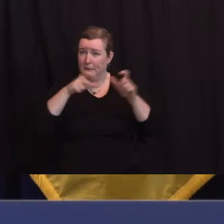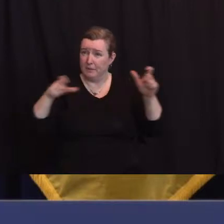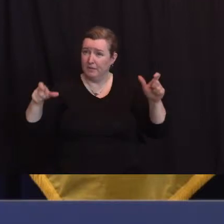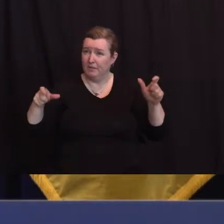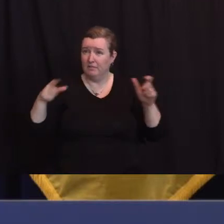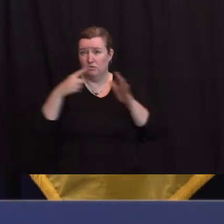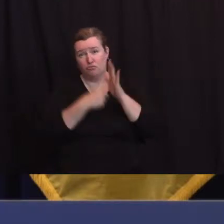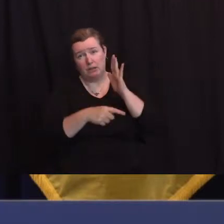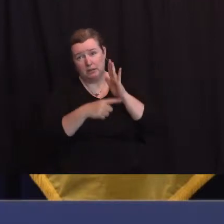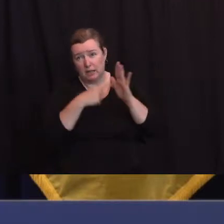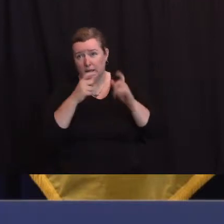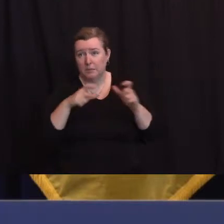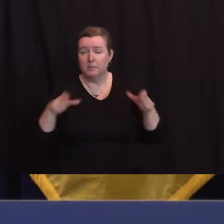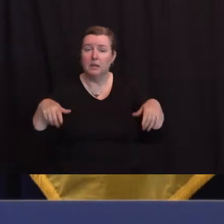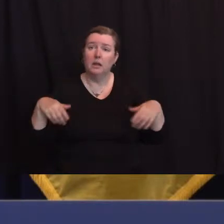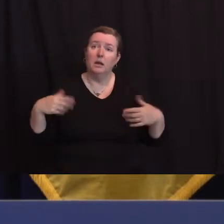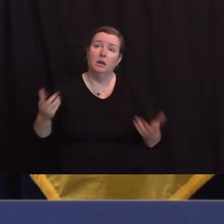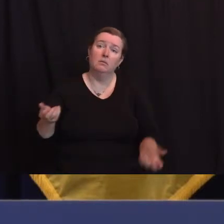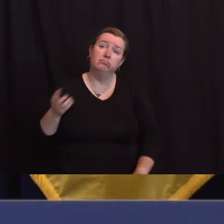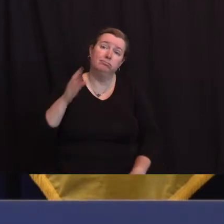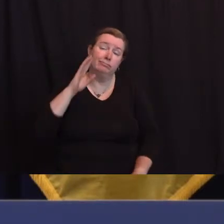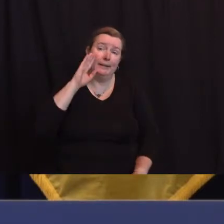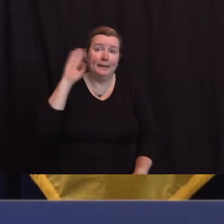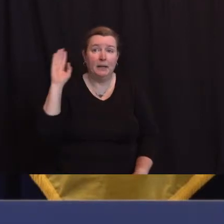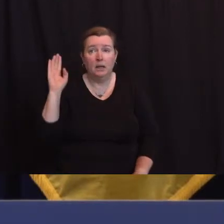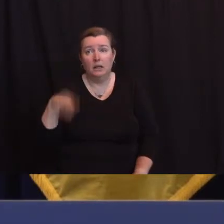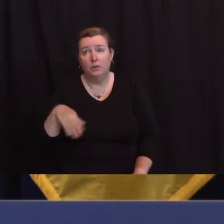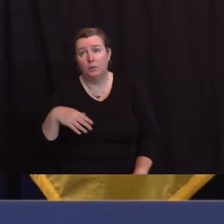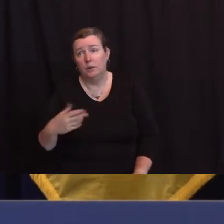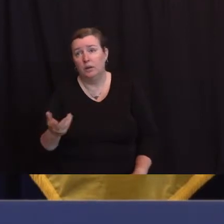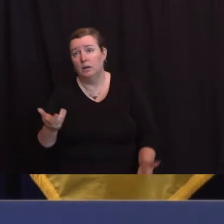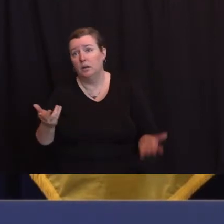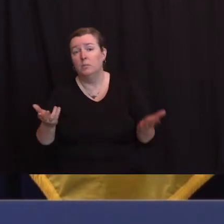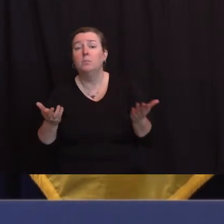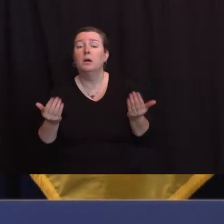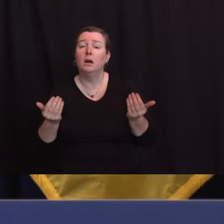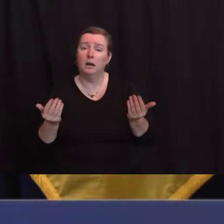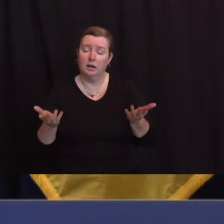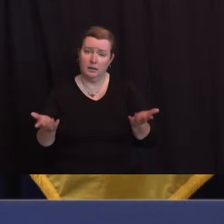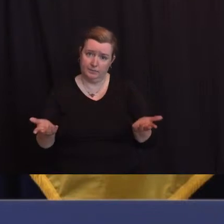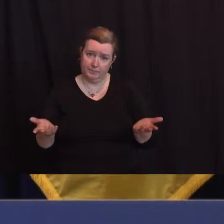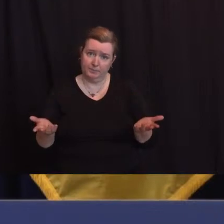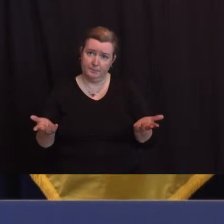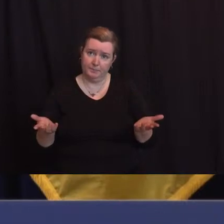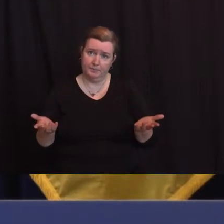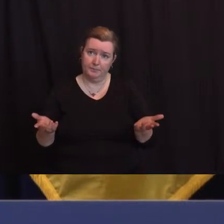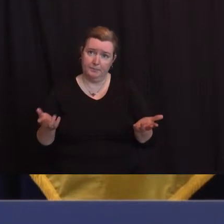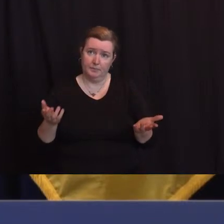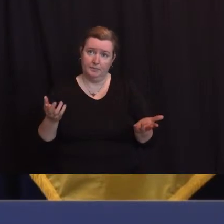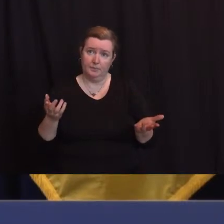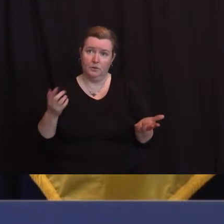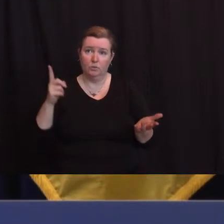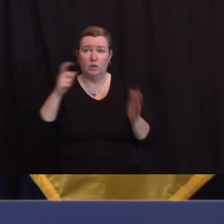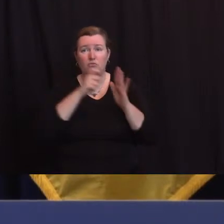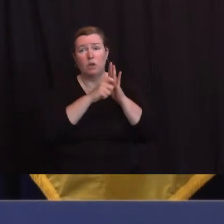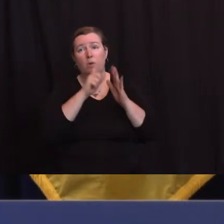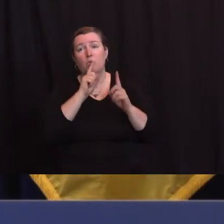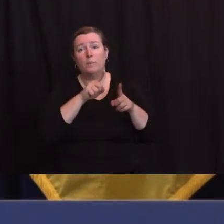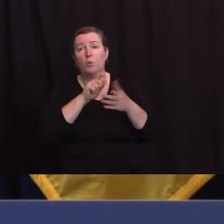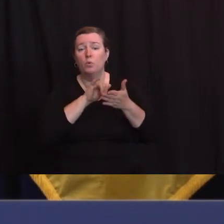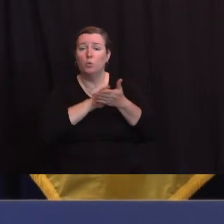at a certain point, come on. David Leonhardt wrote about this in the New York Times